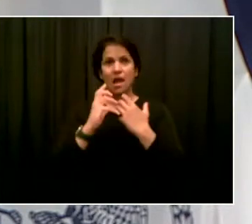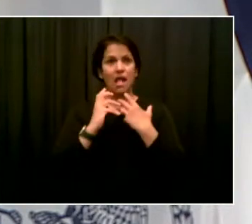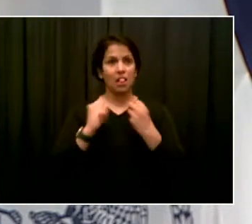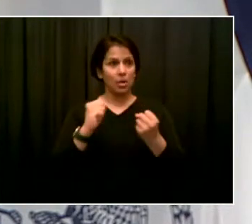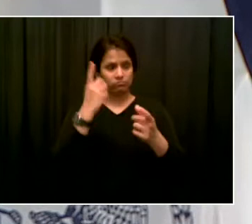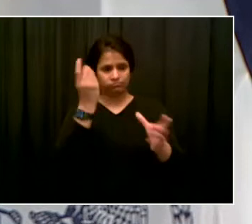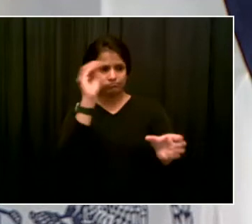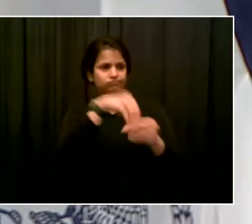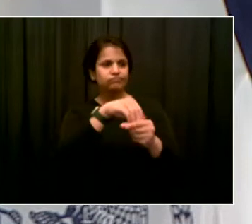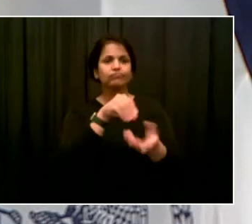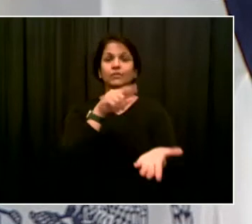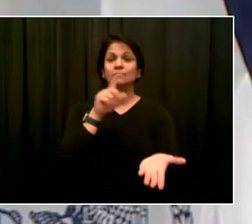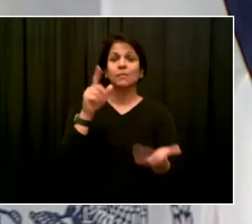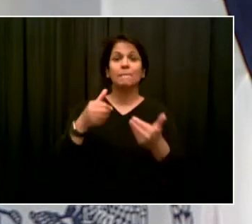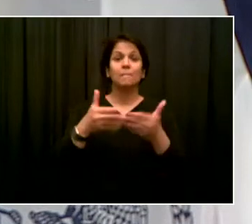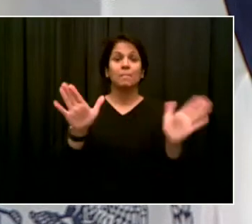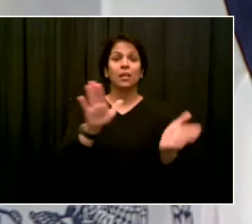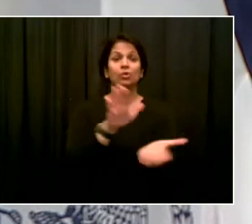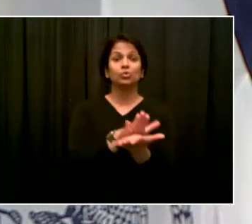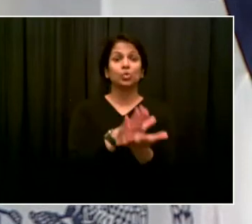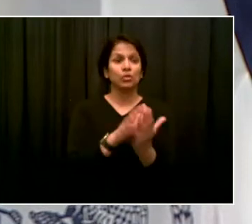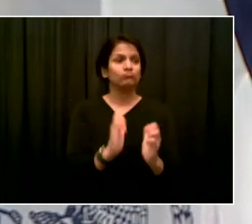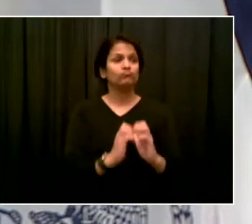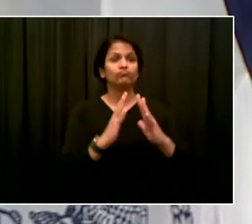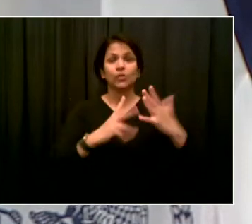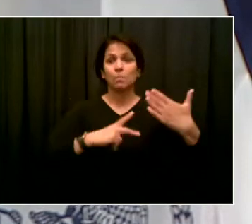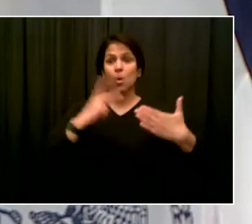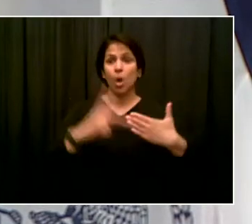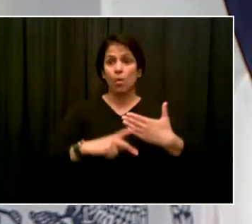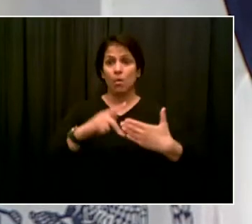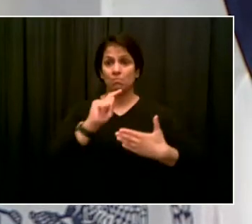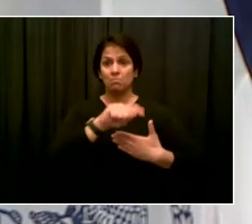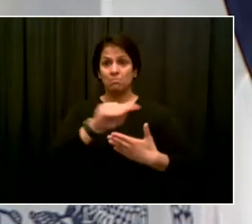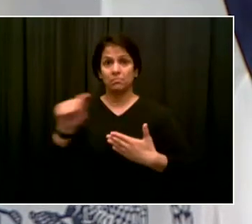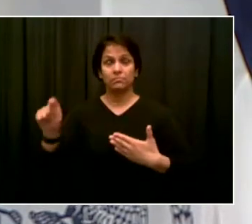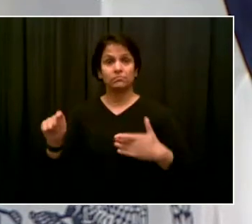all the students, whether they need mental health and help or not?